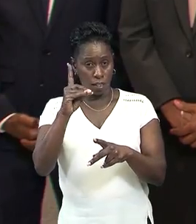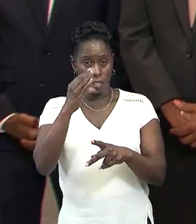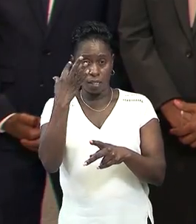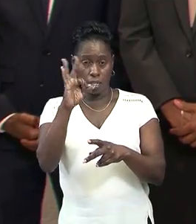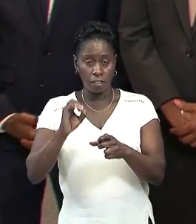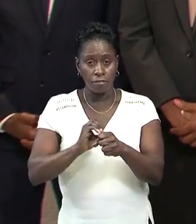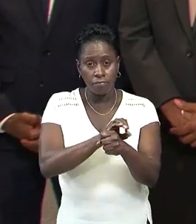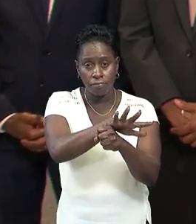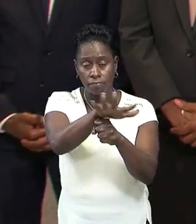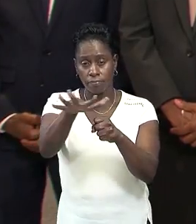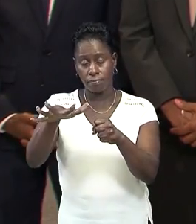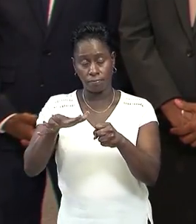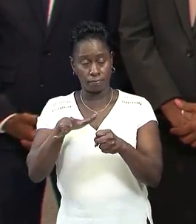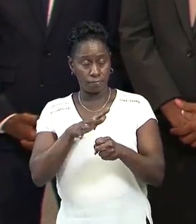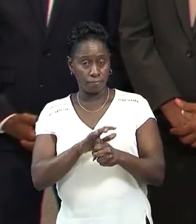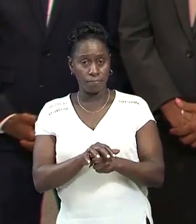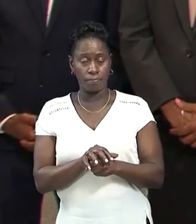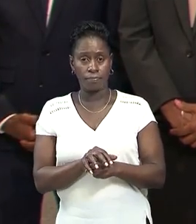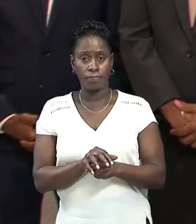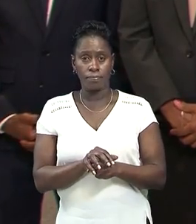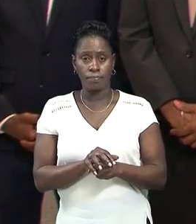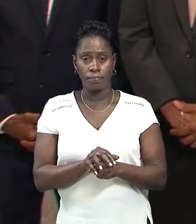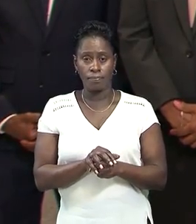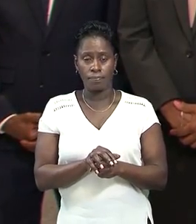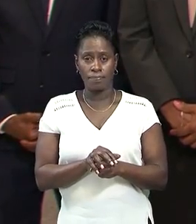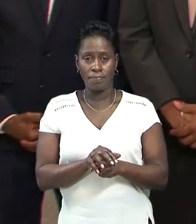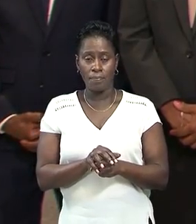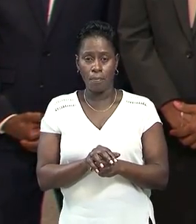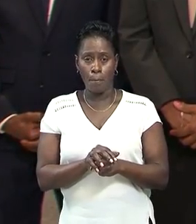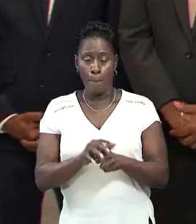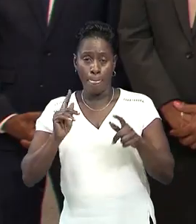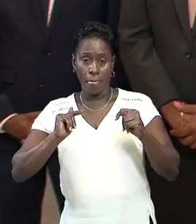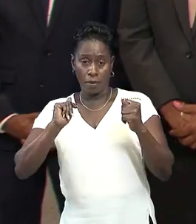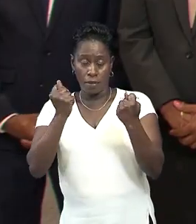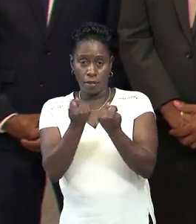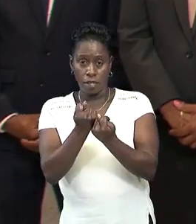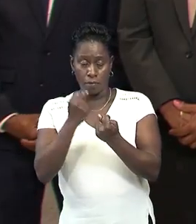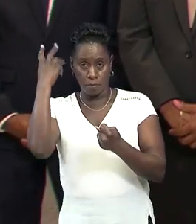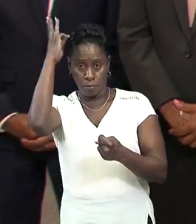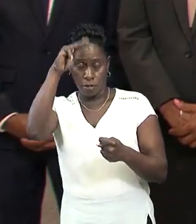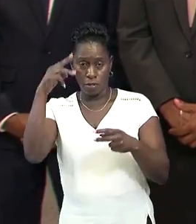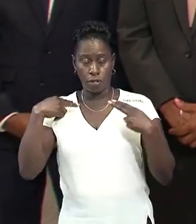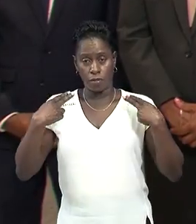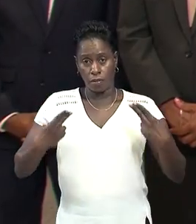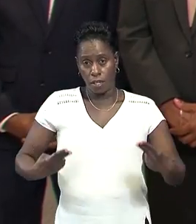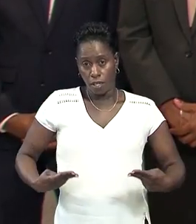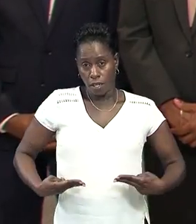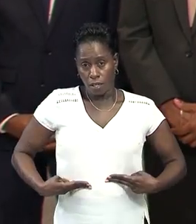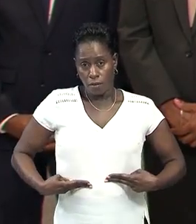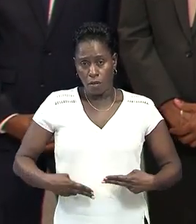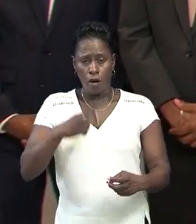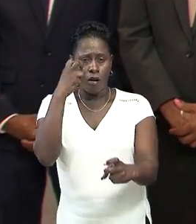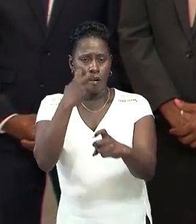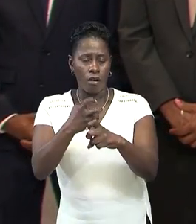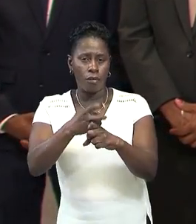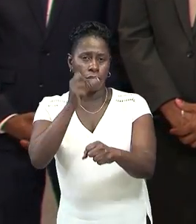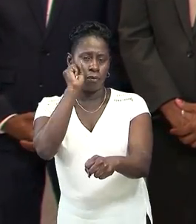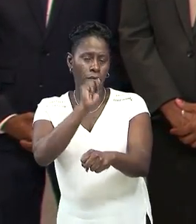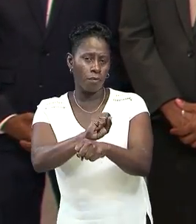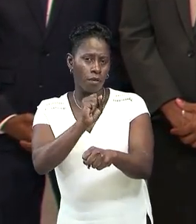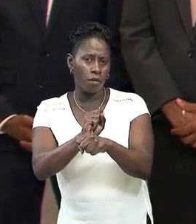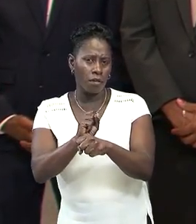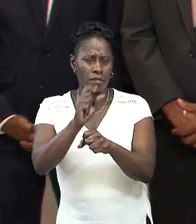also known as coronavirus. Our team at the Ministry of Health has been hard at work